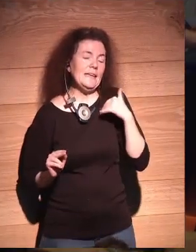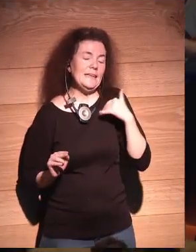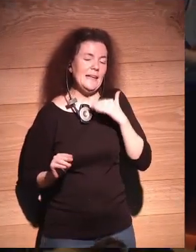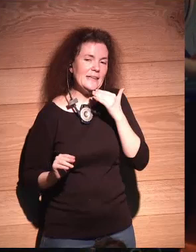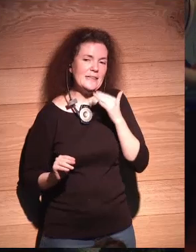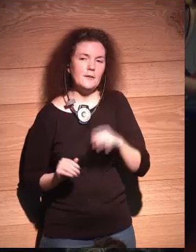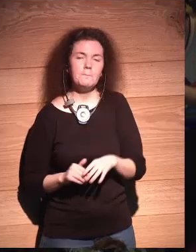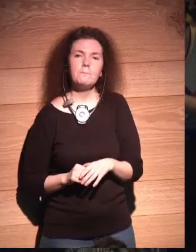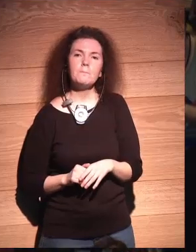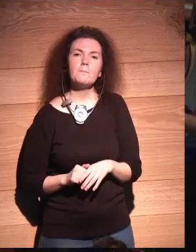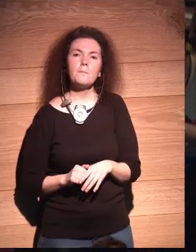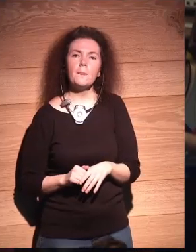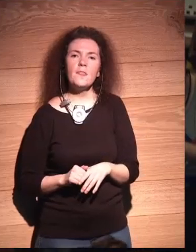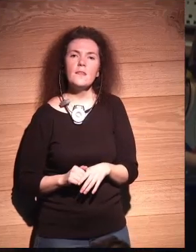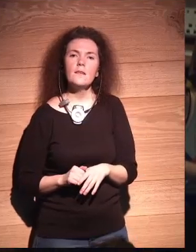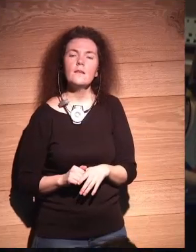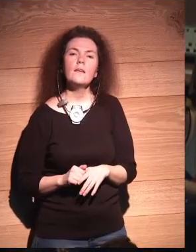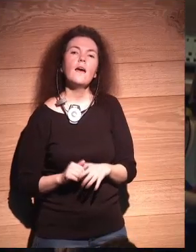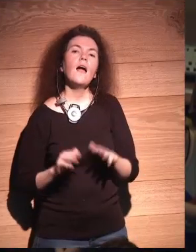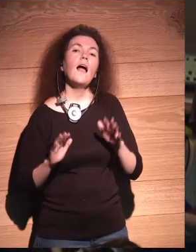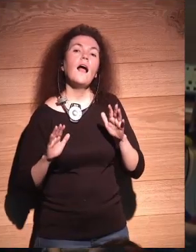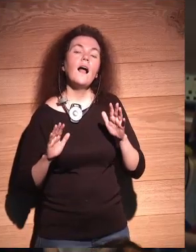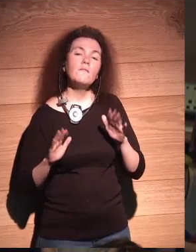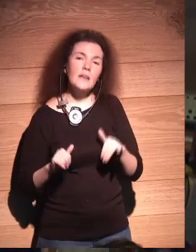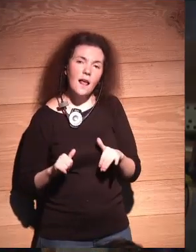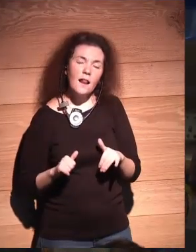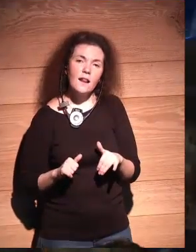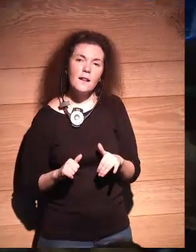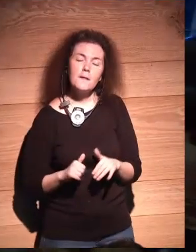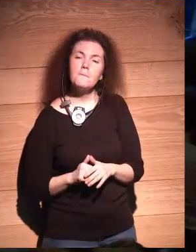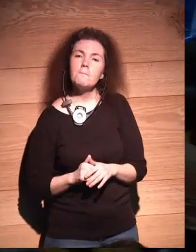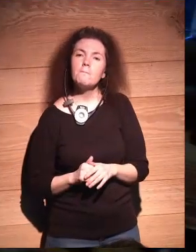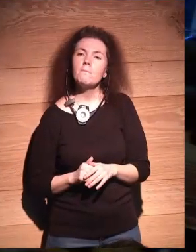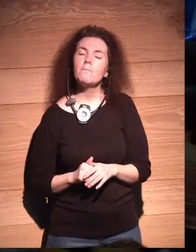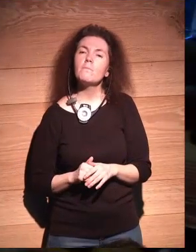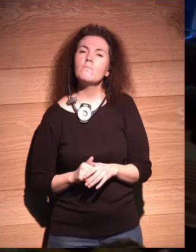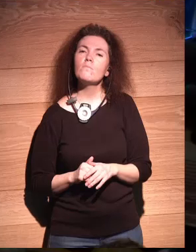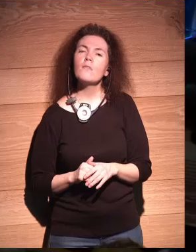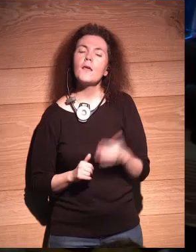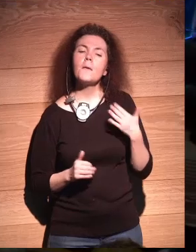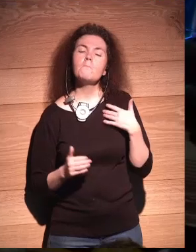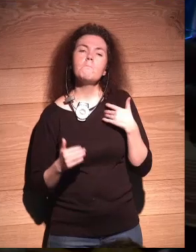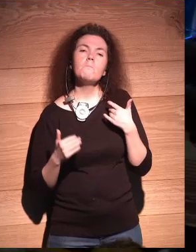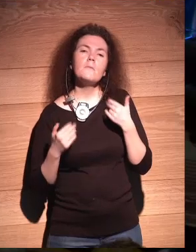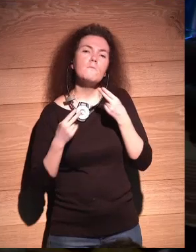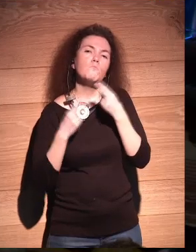at the end. So my favorite concert goers there were the ones in the front rows. Then they were the droolers, and they were